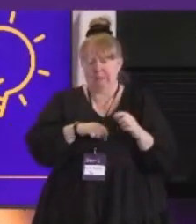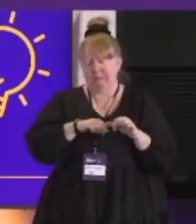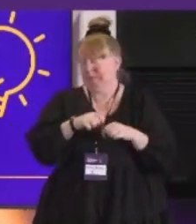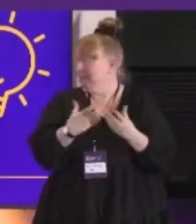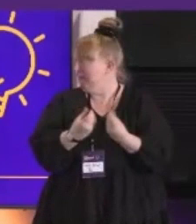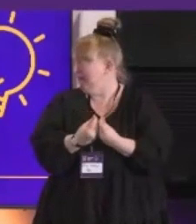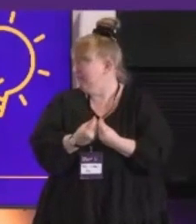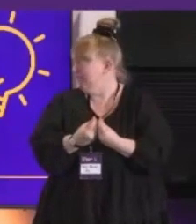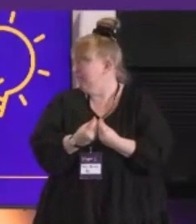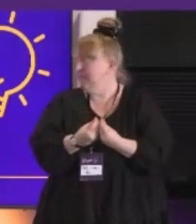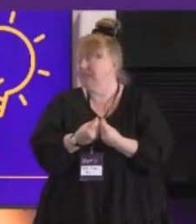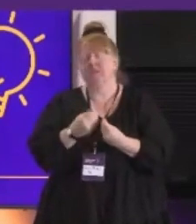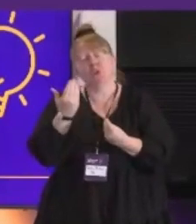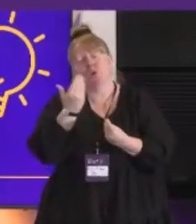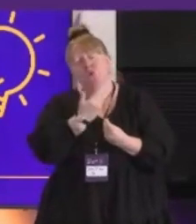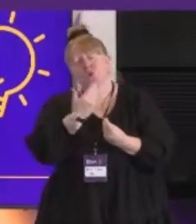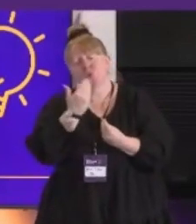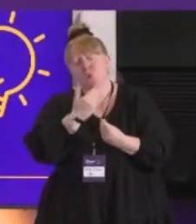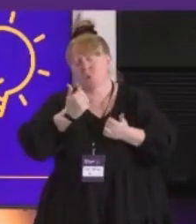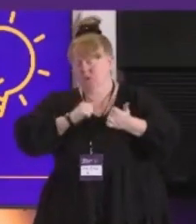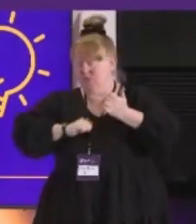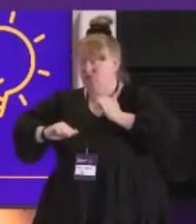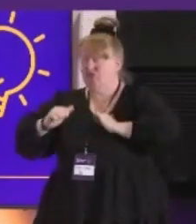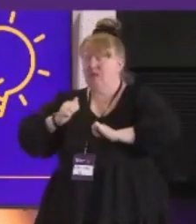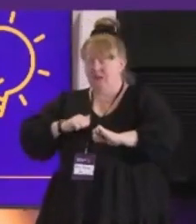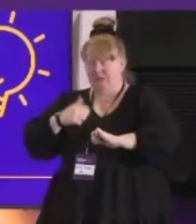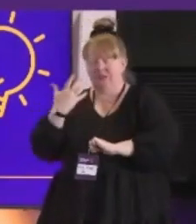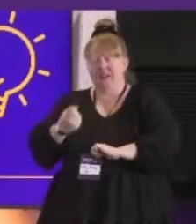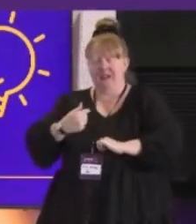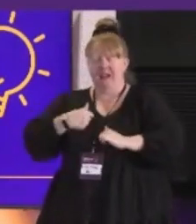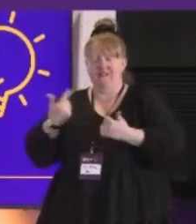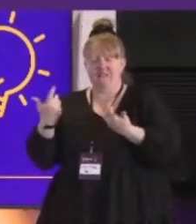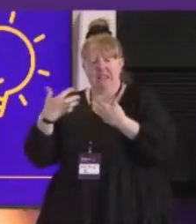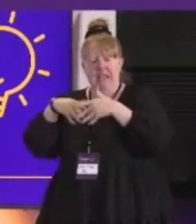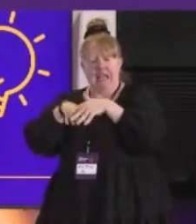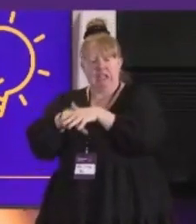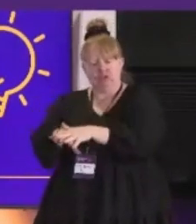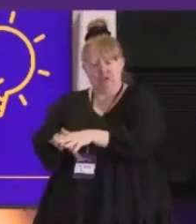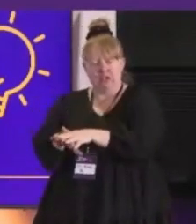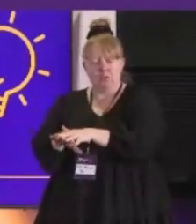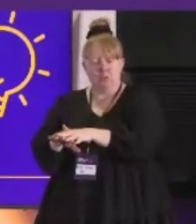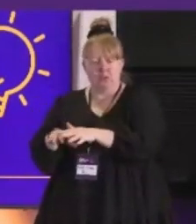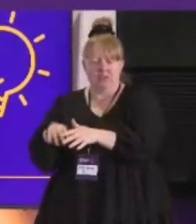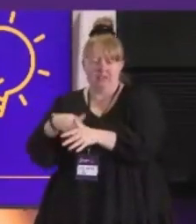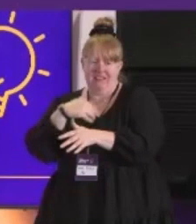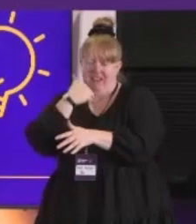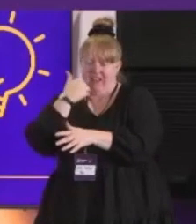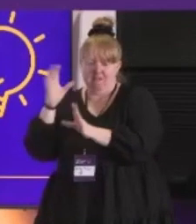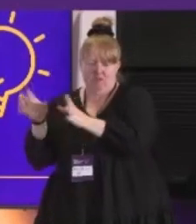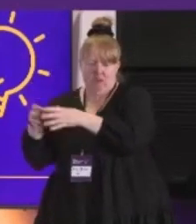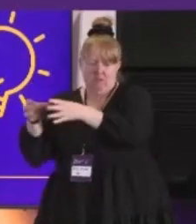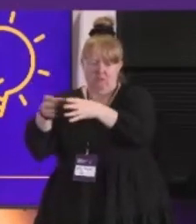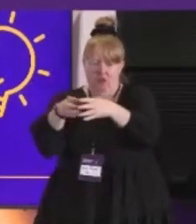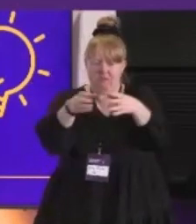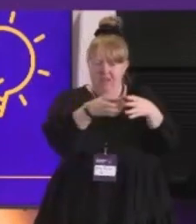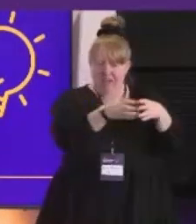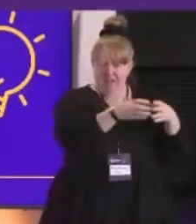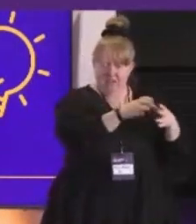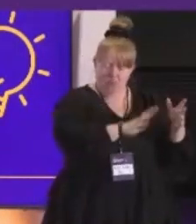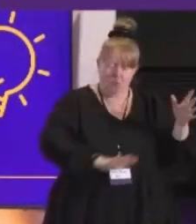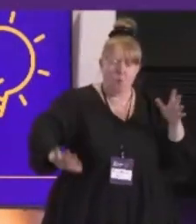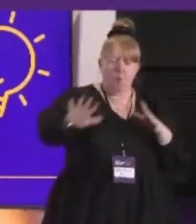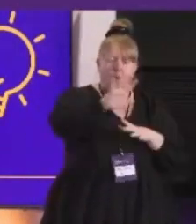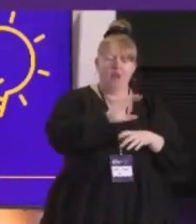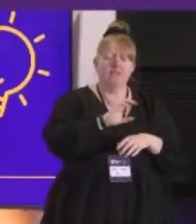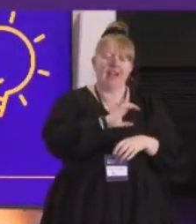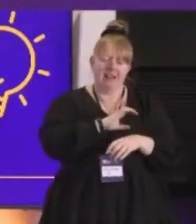our schools program, we're very proud to be integrated with every province and territory across